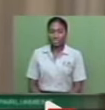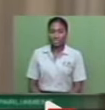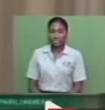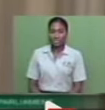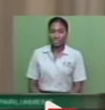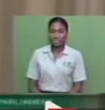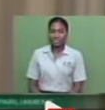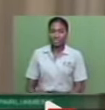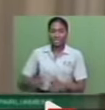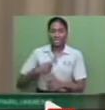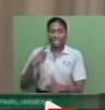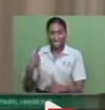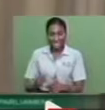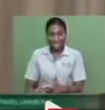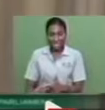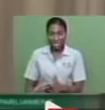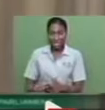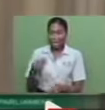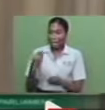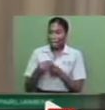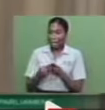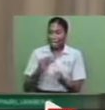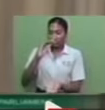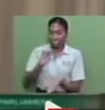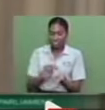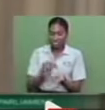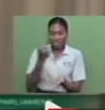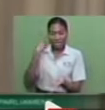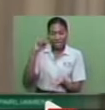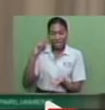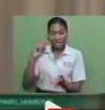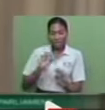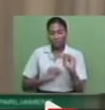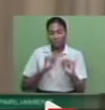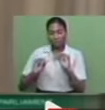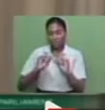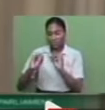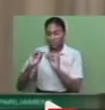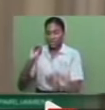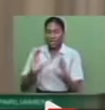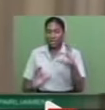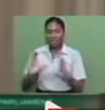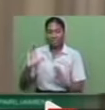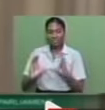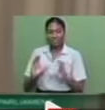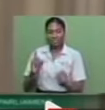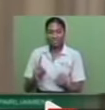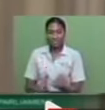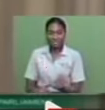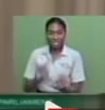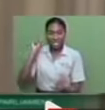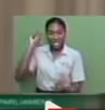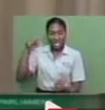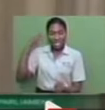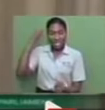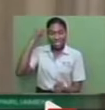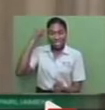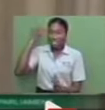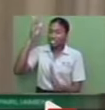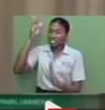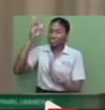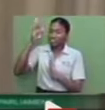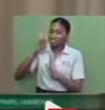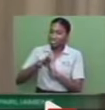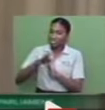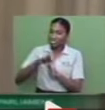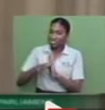cutting for maintenance. With this 0 allocation for purchase of vehicles, government has reduced the allocation for repairing